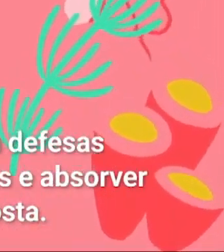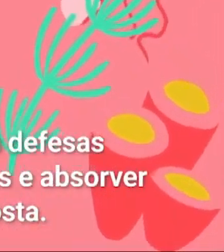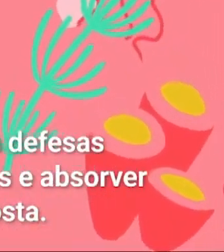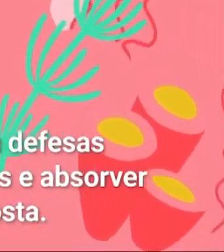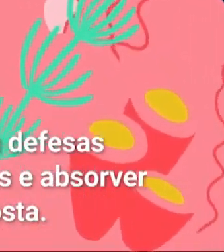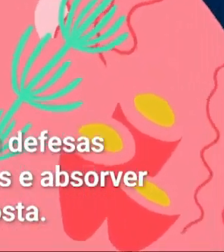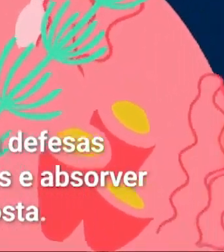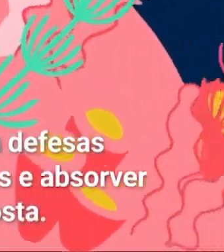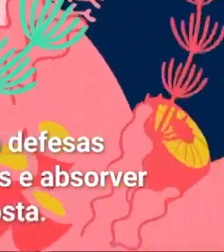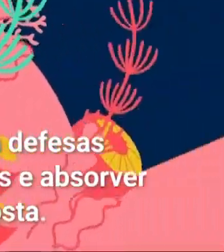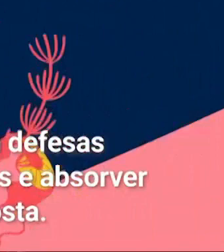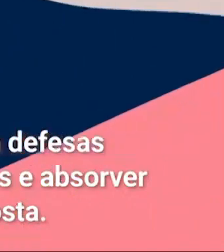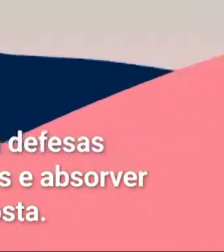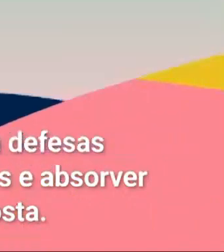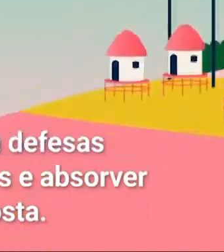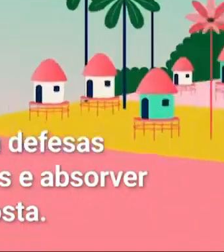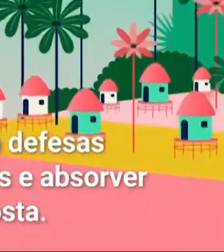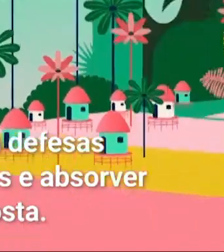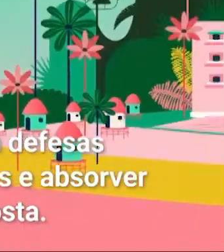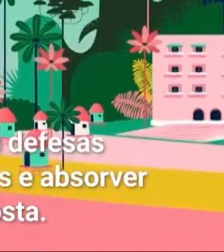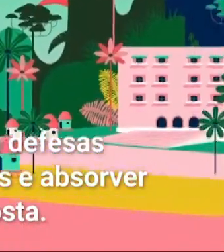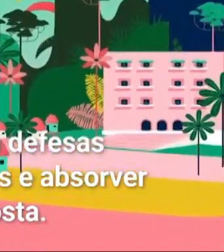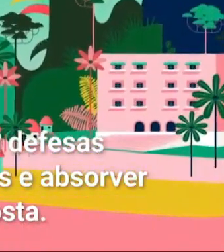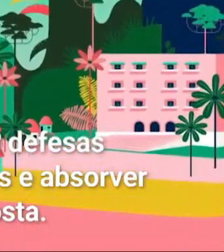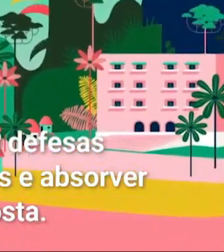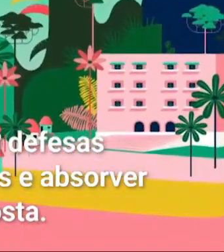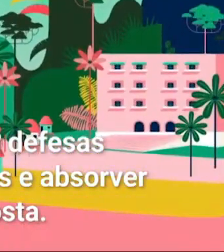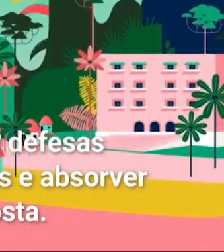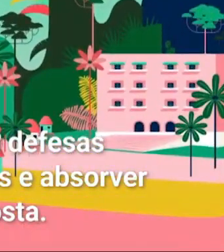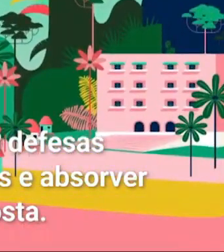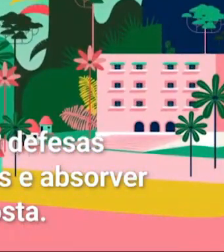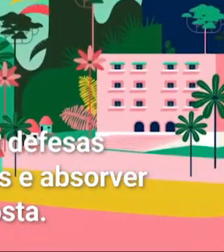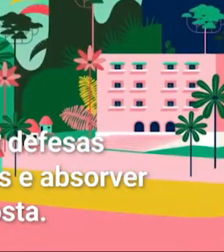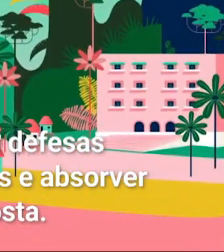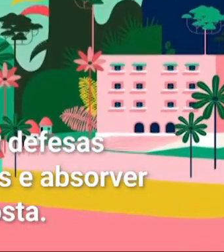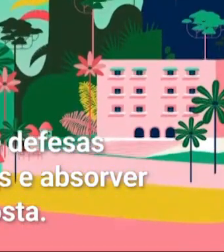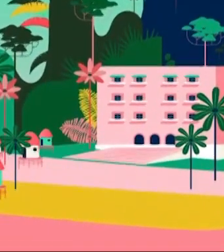by breaking big waves and absorbing their energy before they hit the shore.